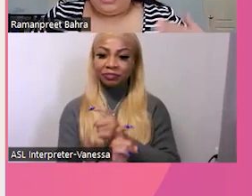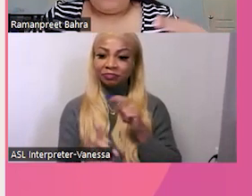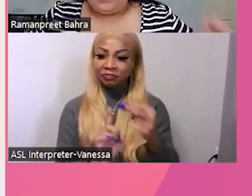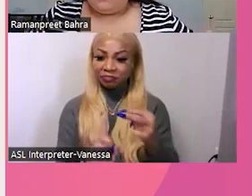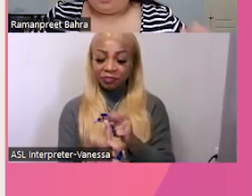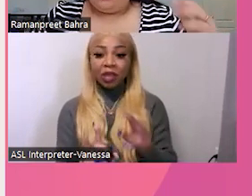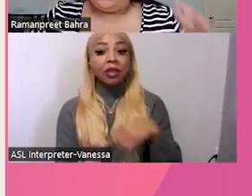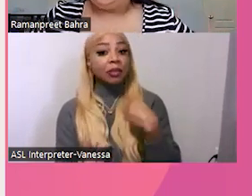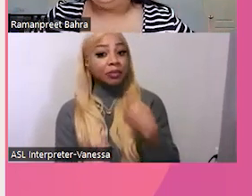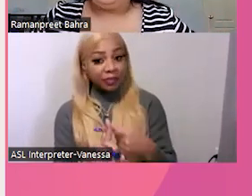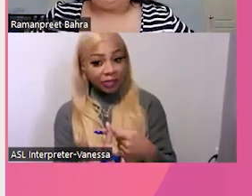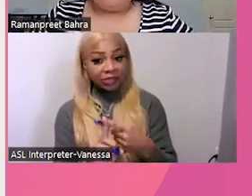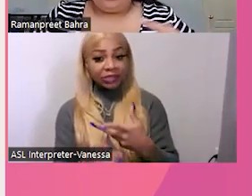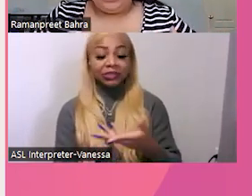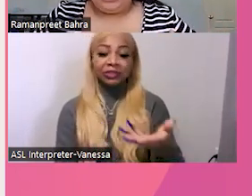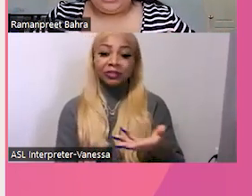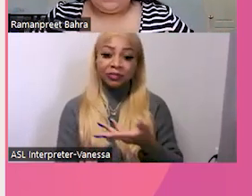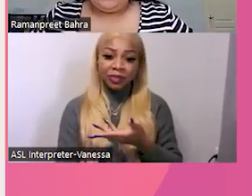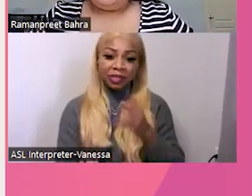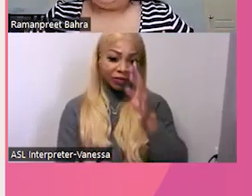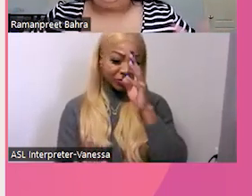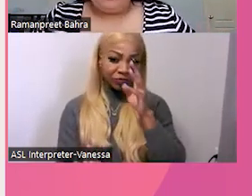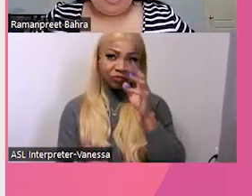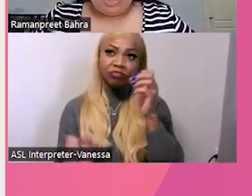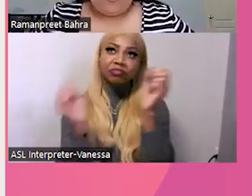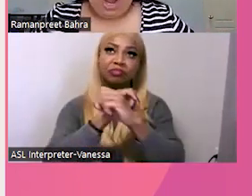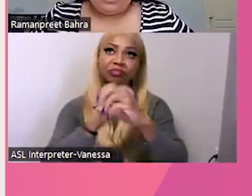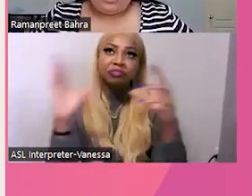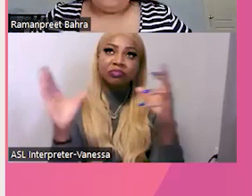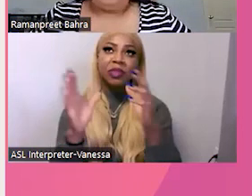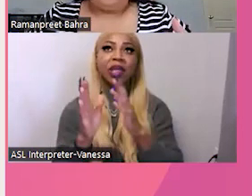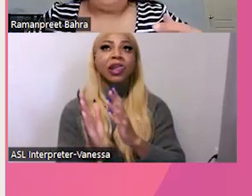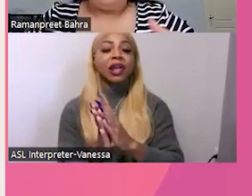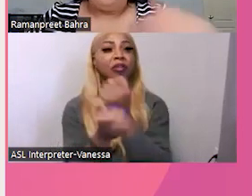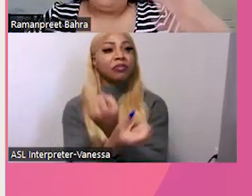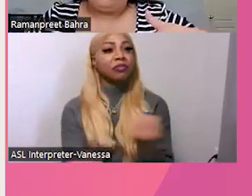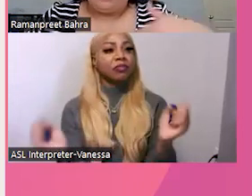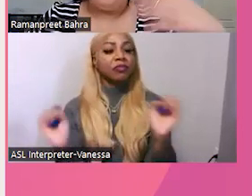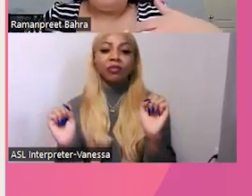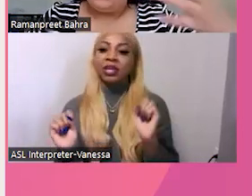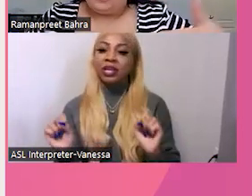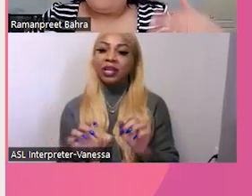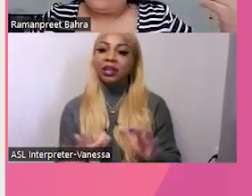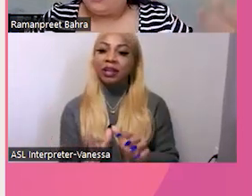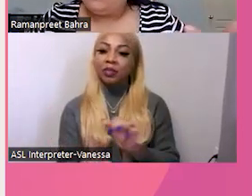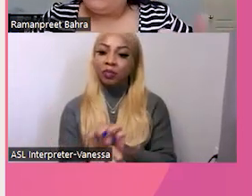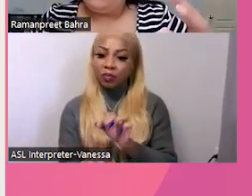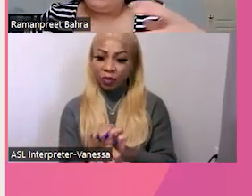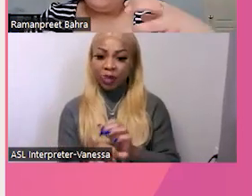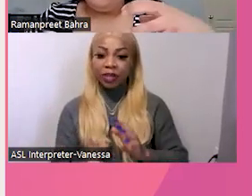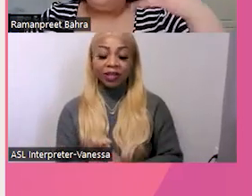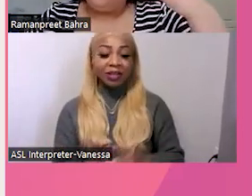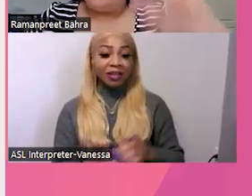Additionally, it invites us to create and revel in this liberatory practice. So here comes, and taking up, as Kelsey